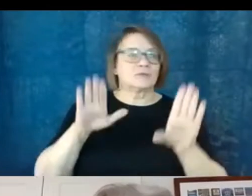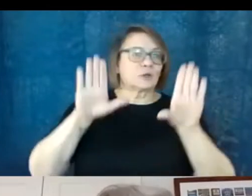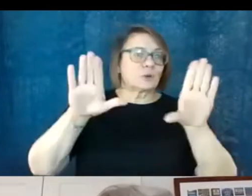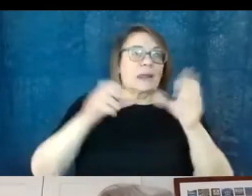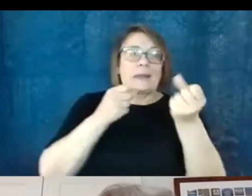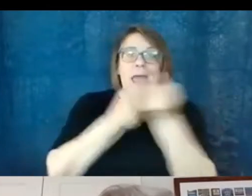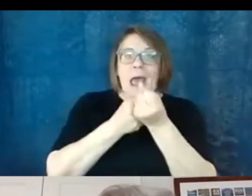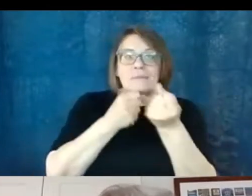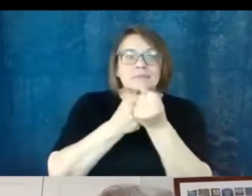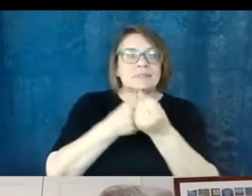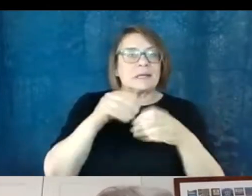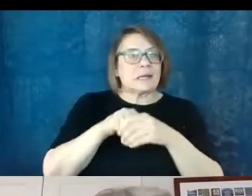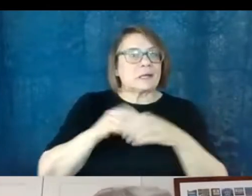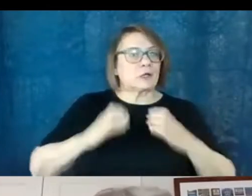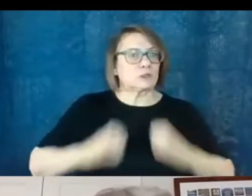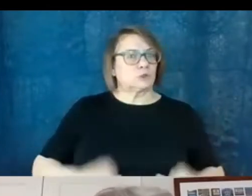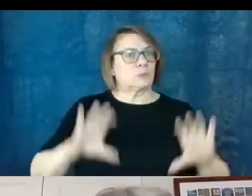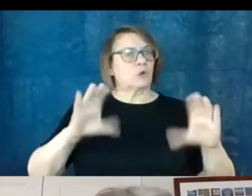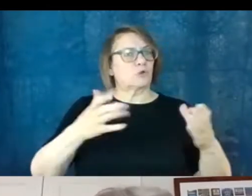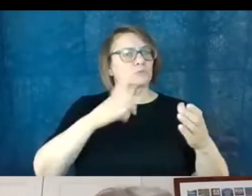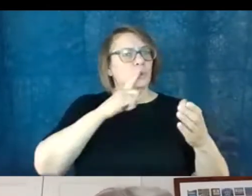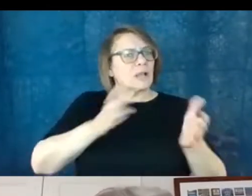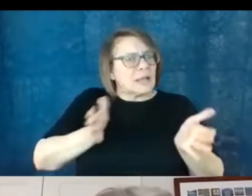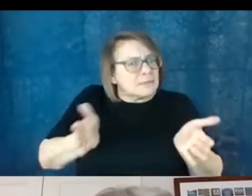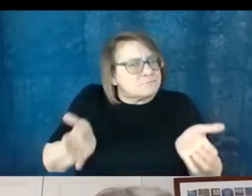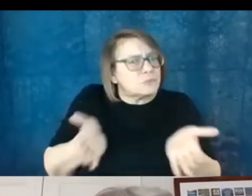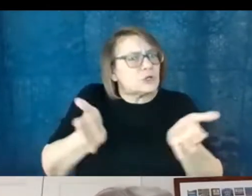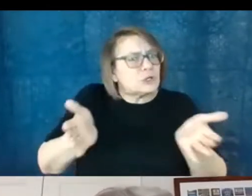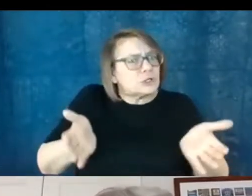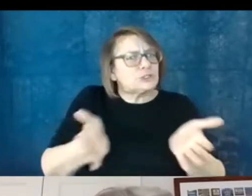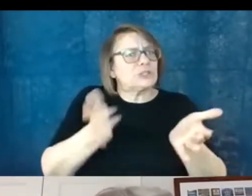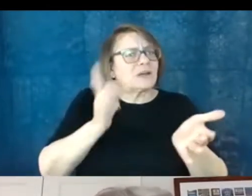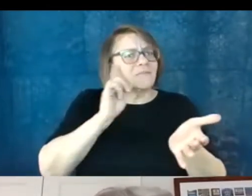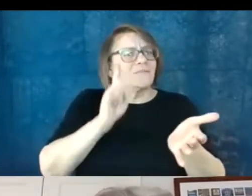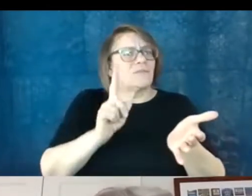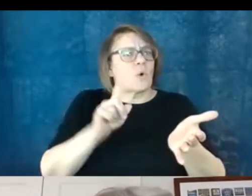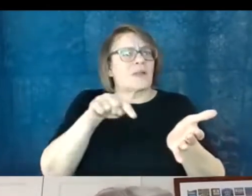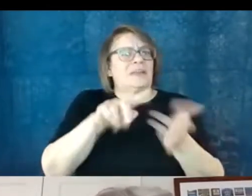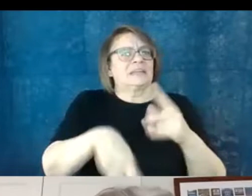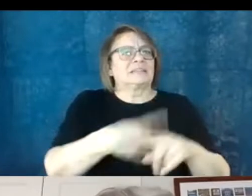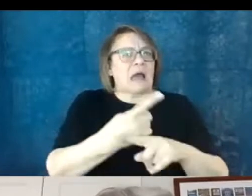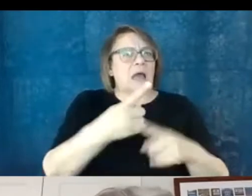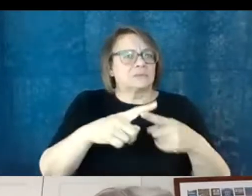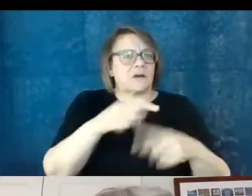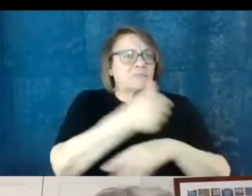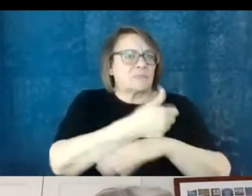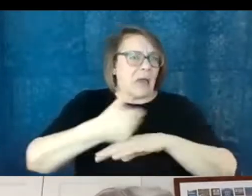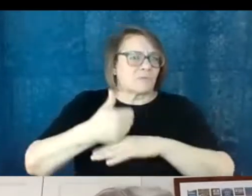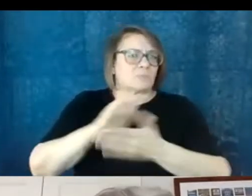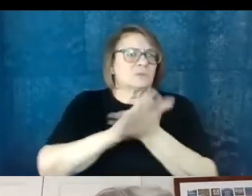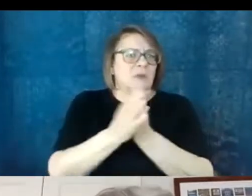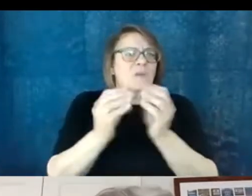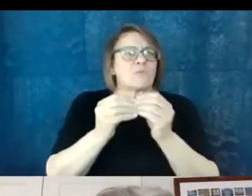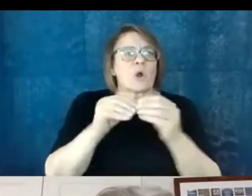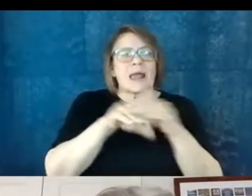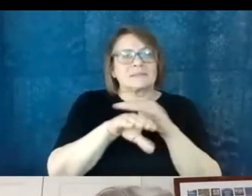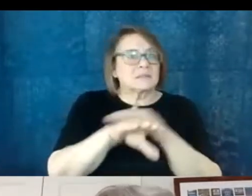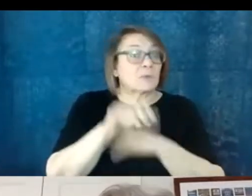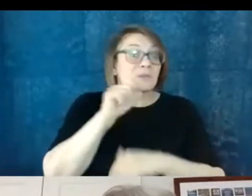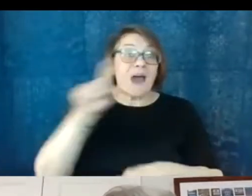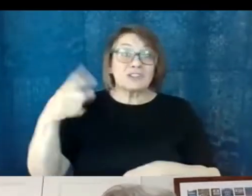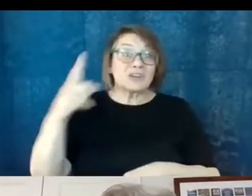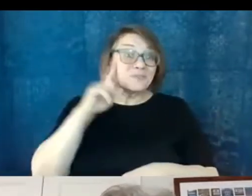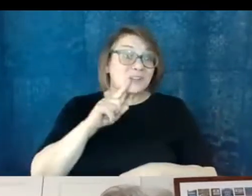and consumer groups that are really kind of pushing for these kind of platforms to be more accessible, not just for people deaf or